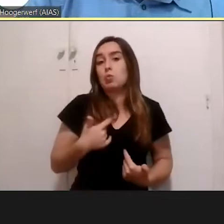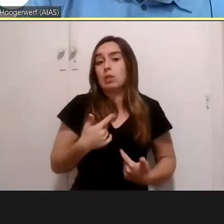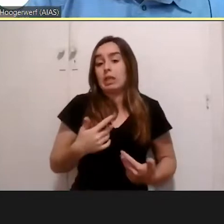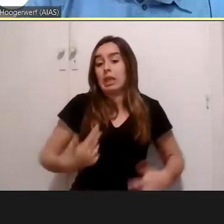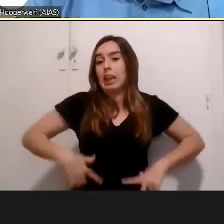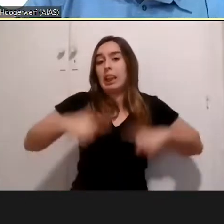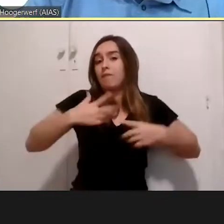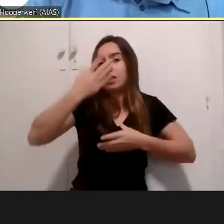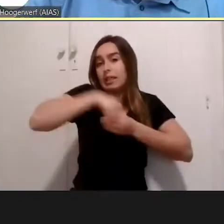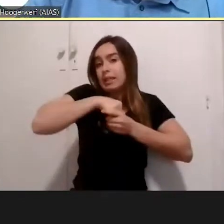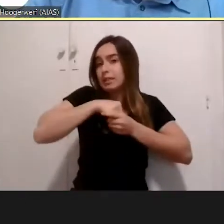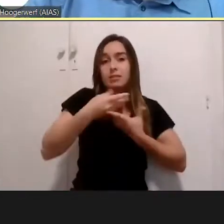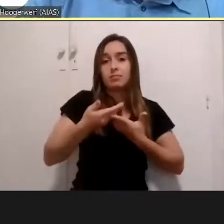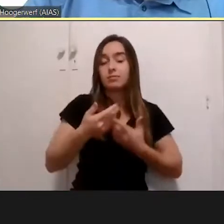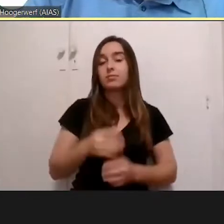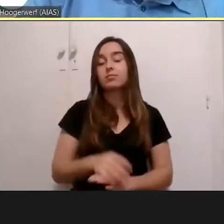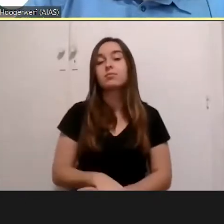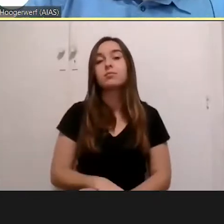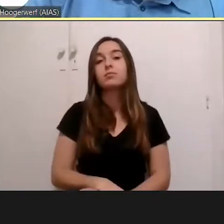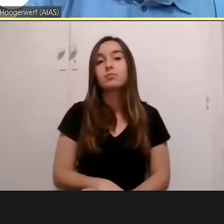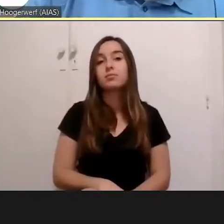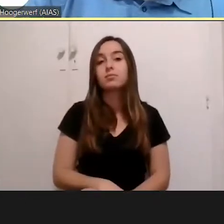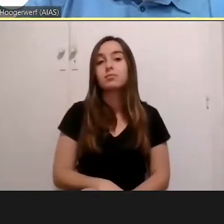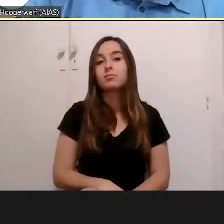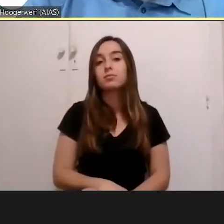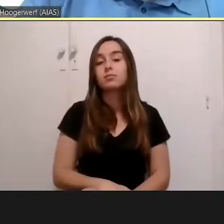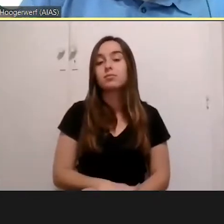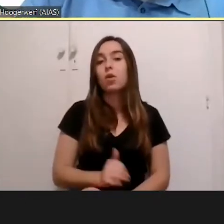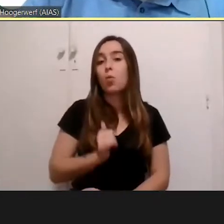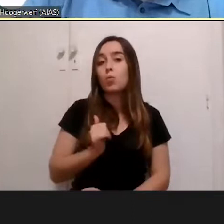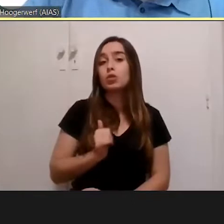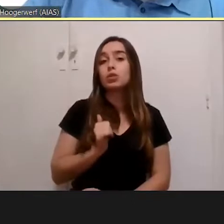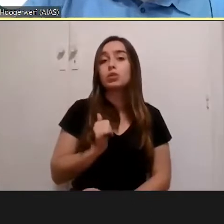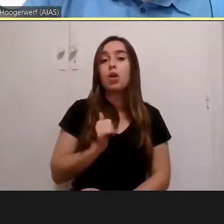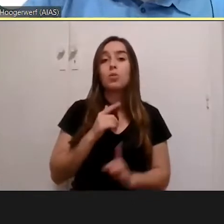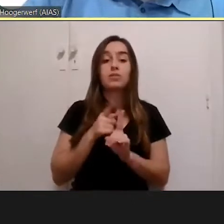to overcome barriers and to create opportunities for participation and inclusion.